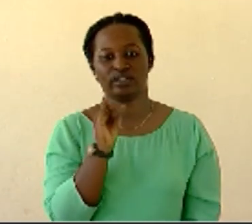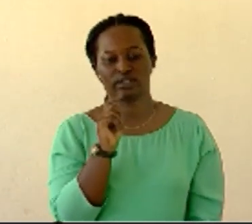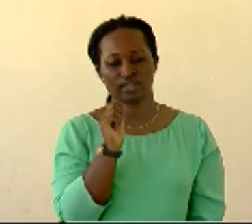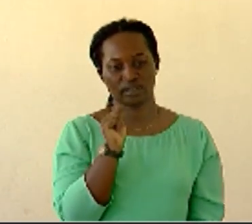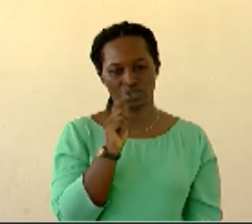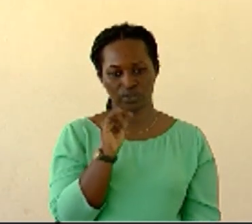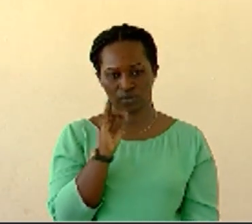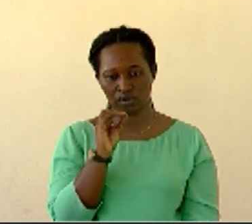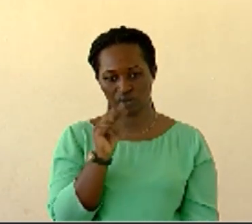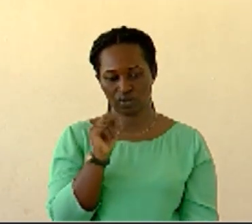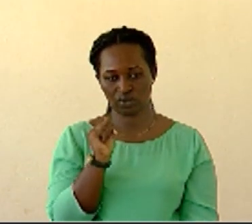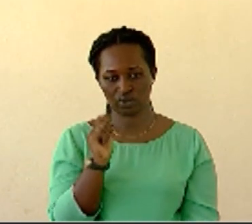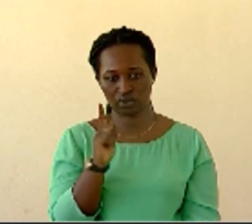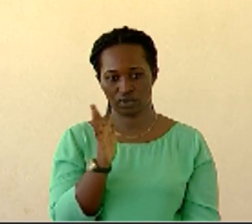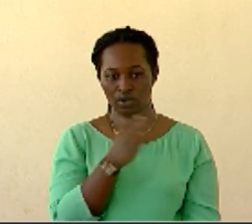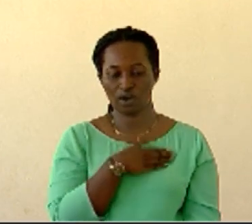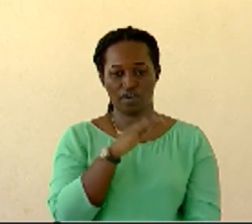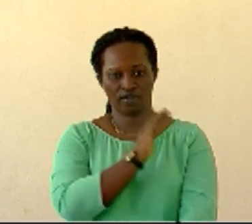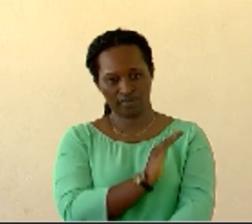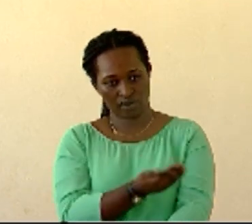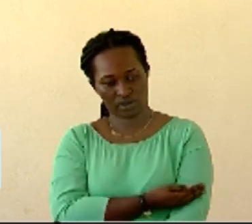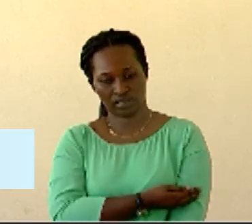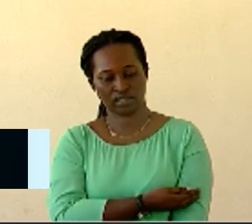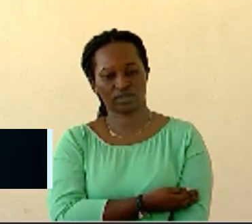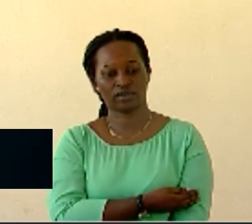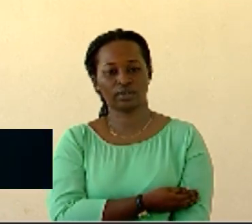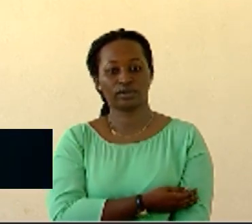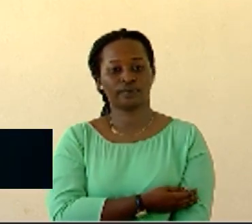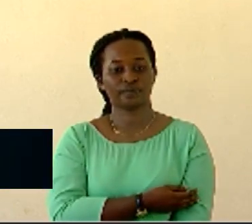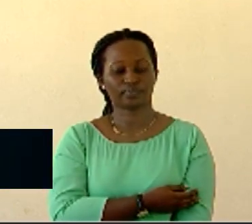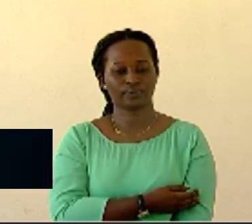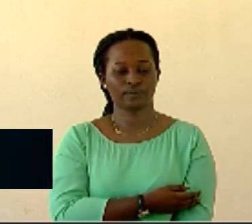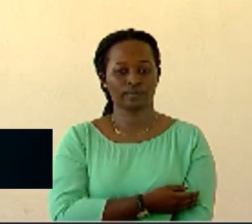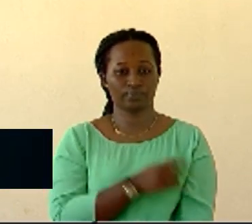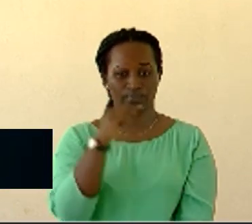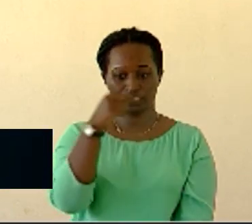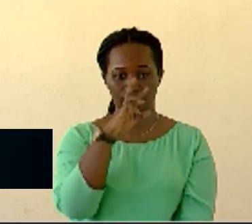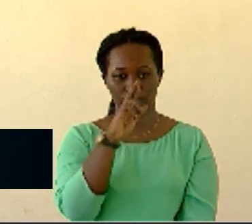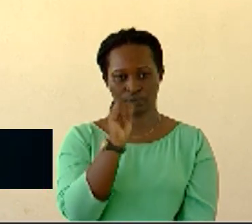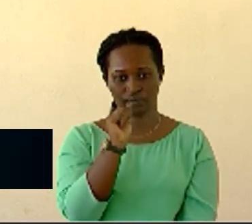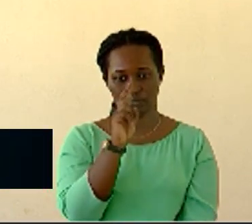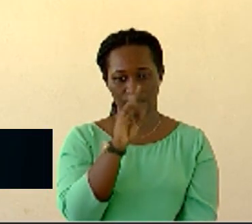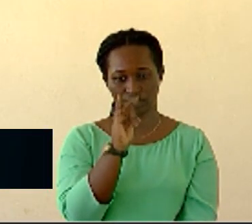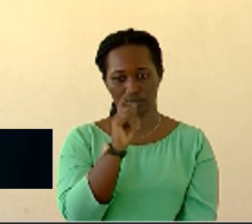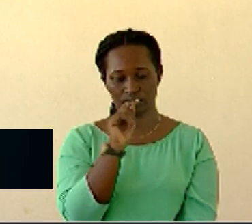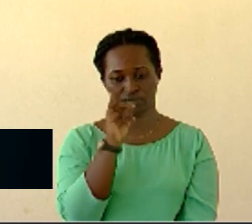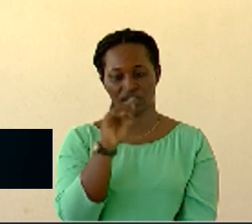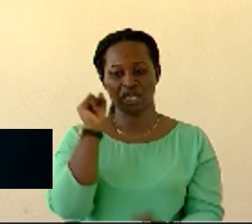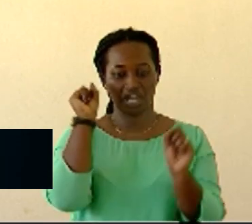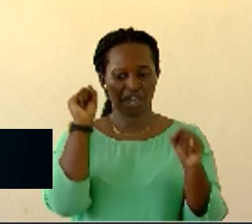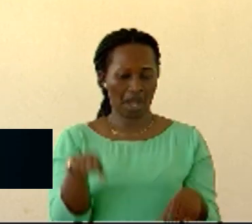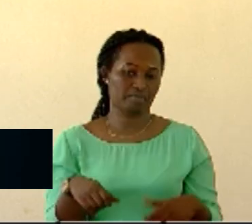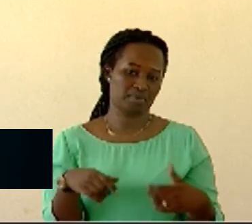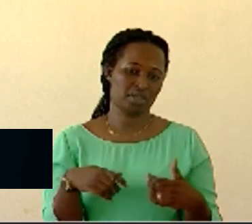pulls objects towards the Earth's surface. So gravity can either be artificial or